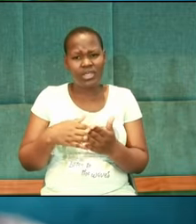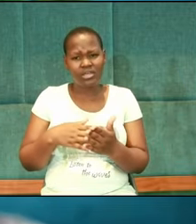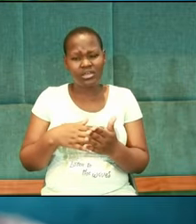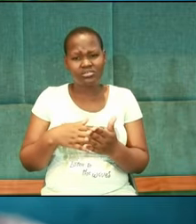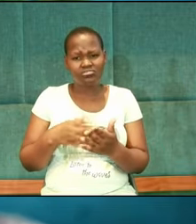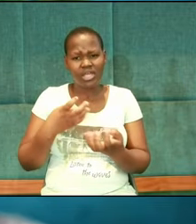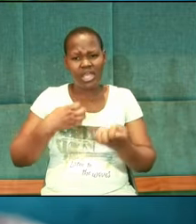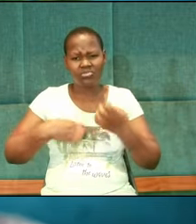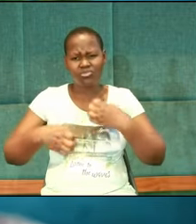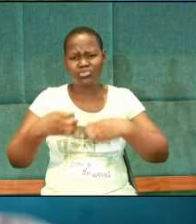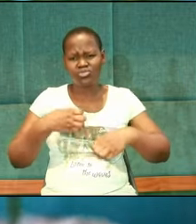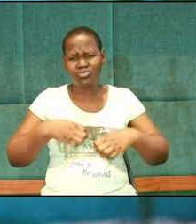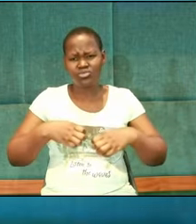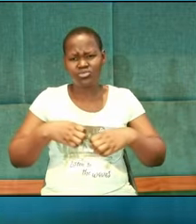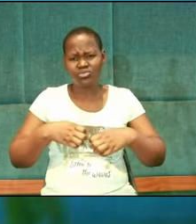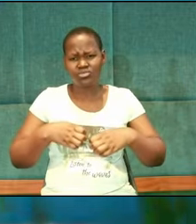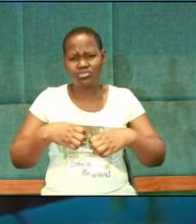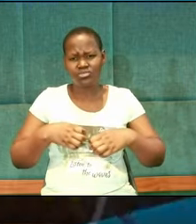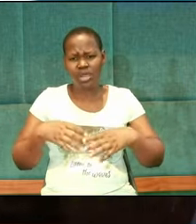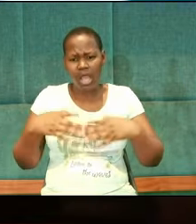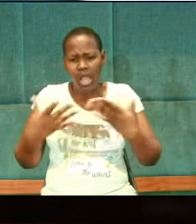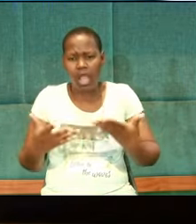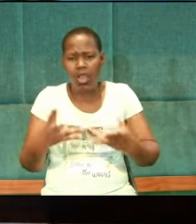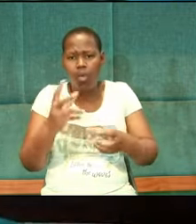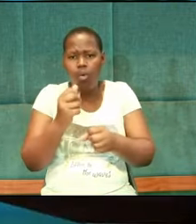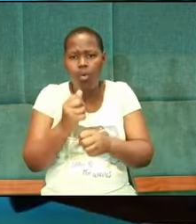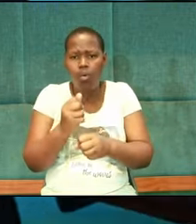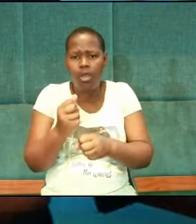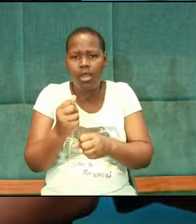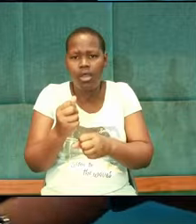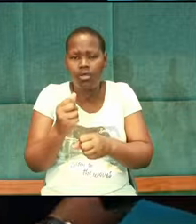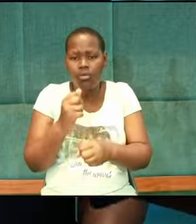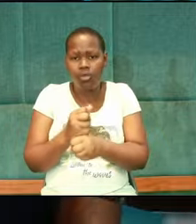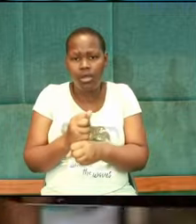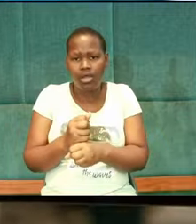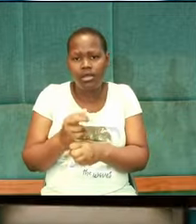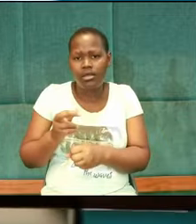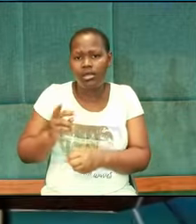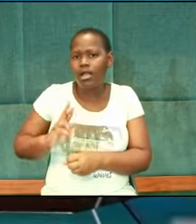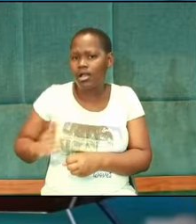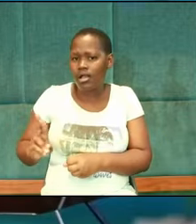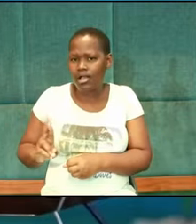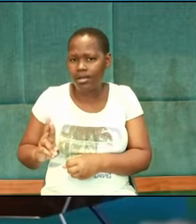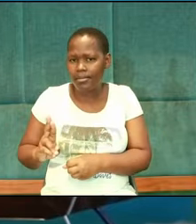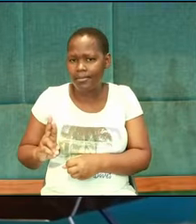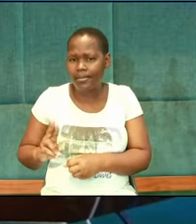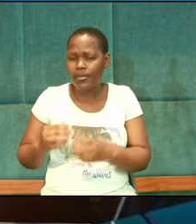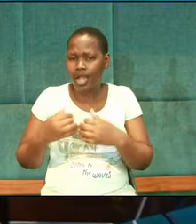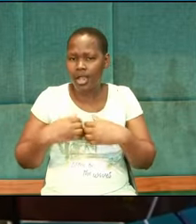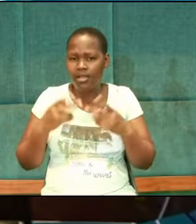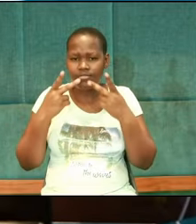choleric. How do you handle her so that there will be peace in the home? You need to learn.